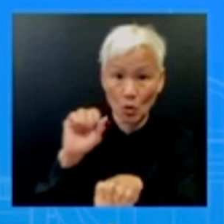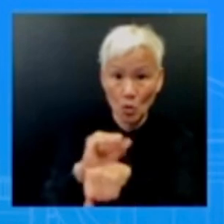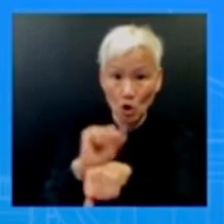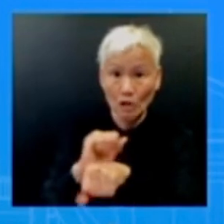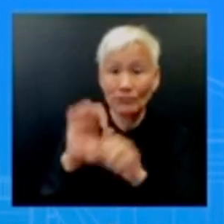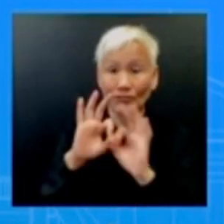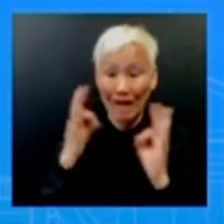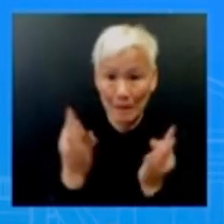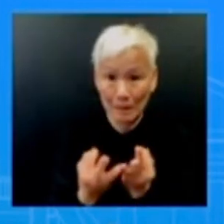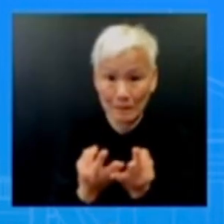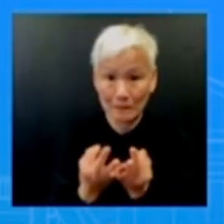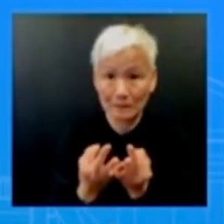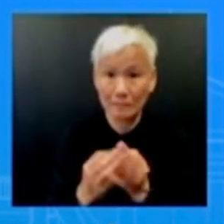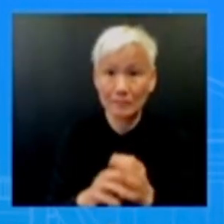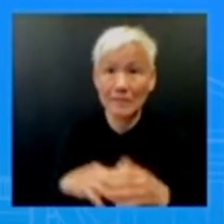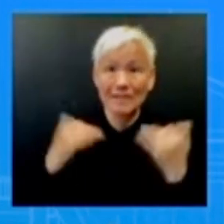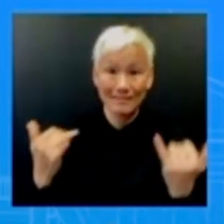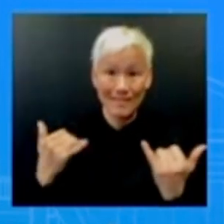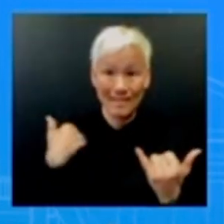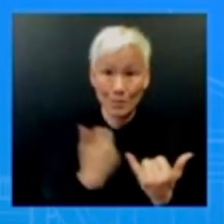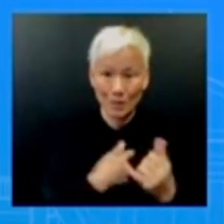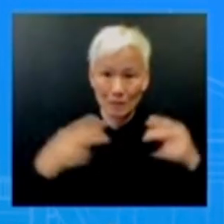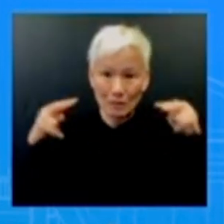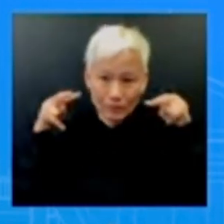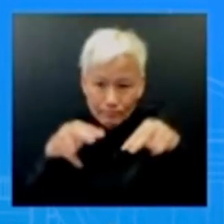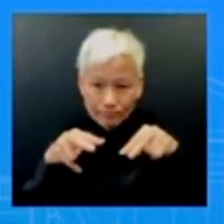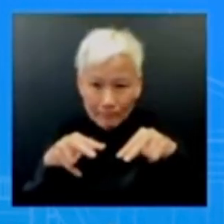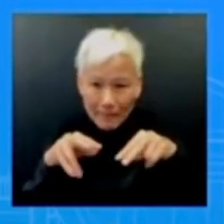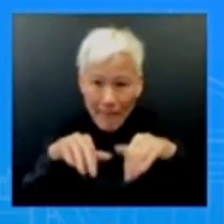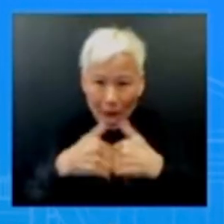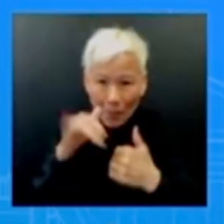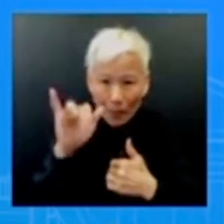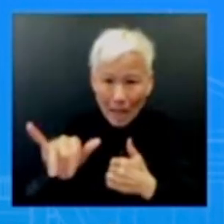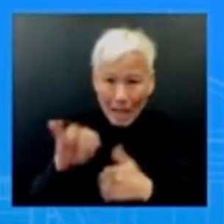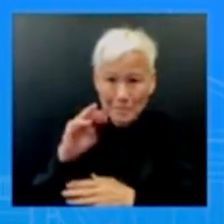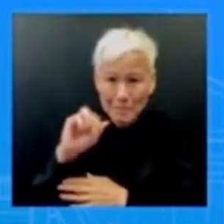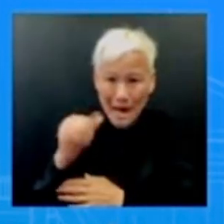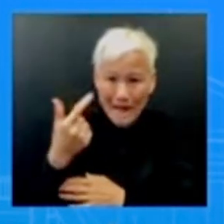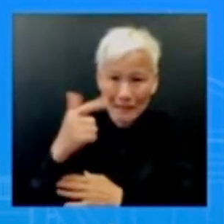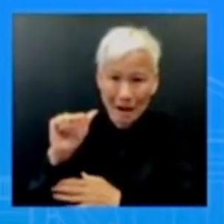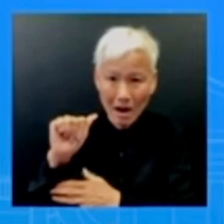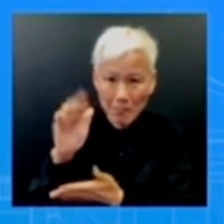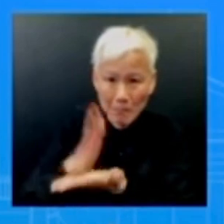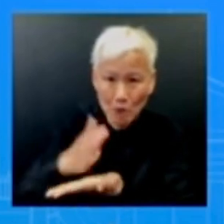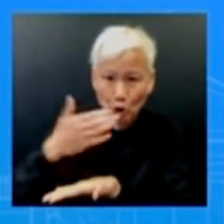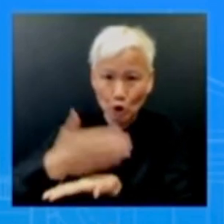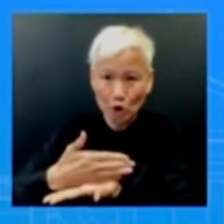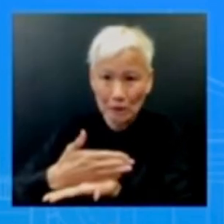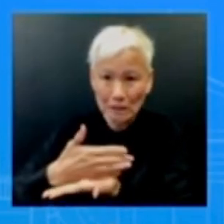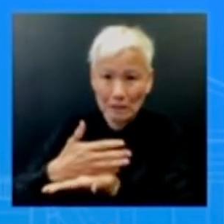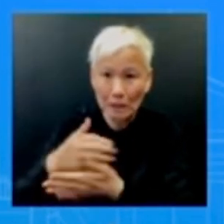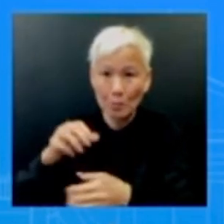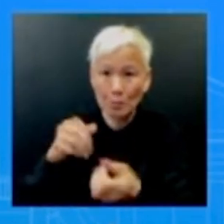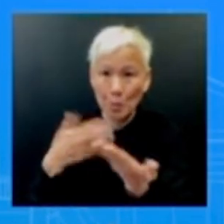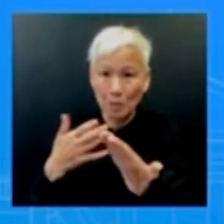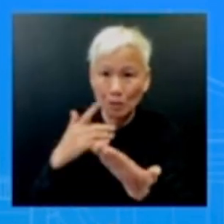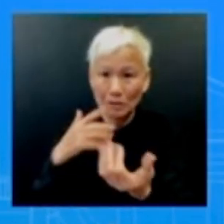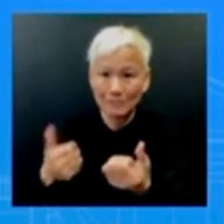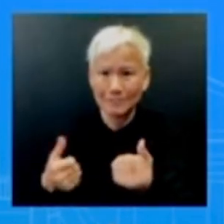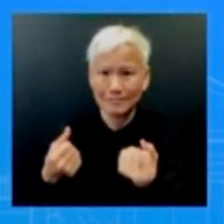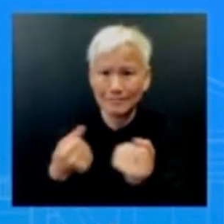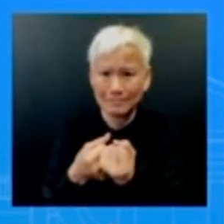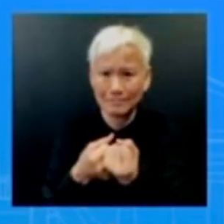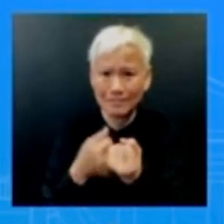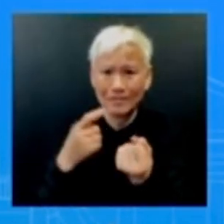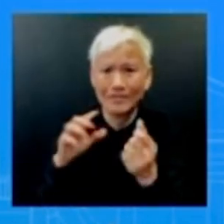MAGA budget proposal would be a disaster by endangering public safety, raising costs for families, shipping manufacturing